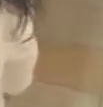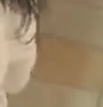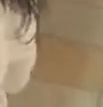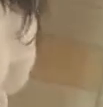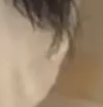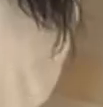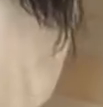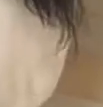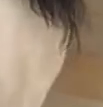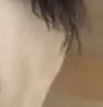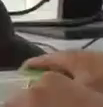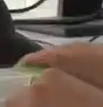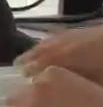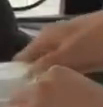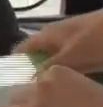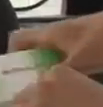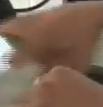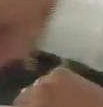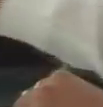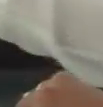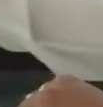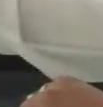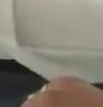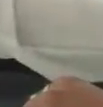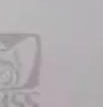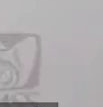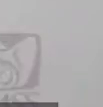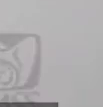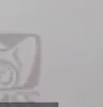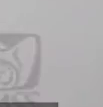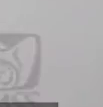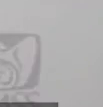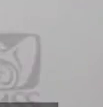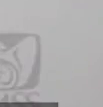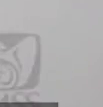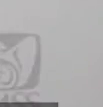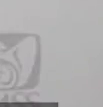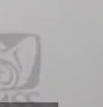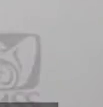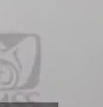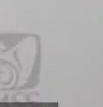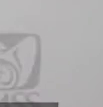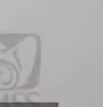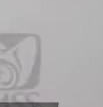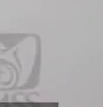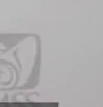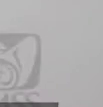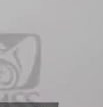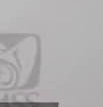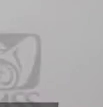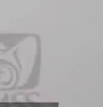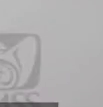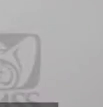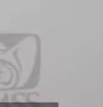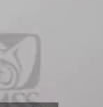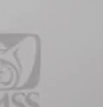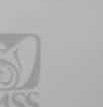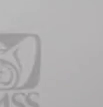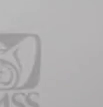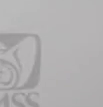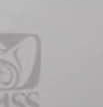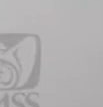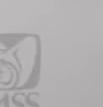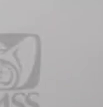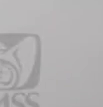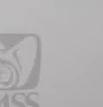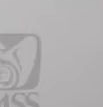the amount of times they have to physically present themselves at the hospital or clinic,